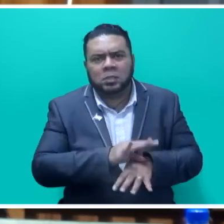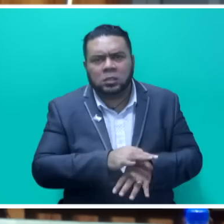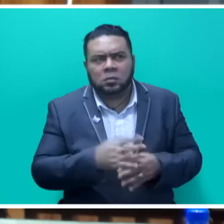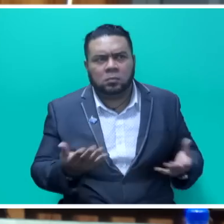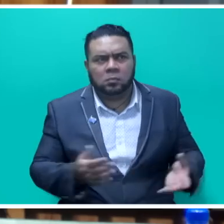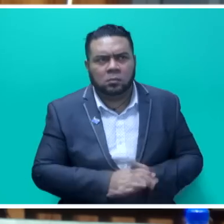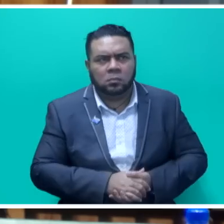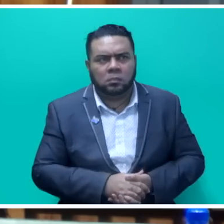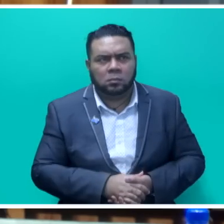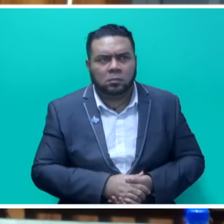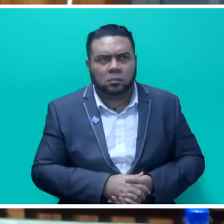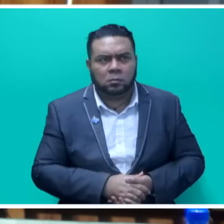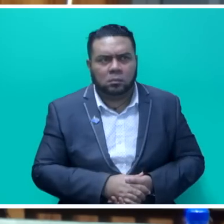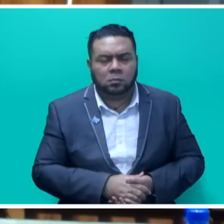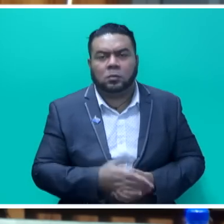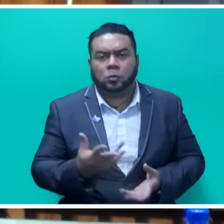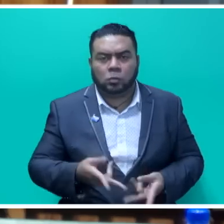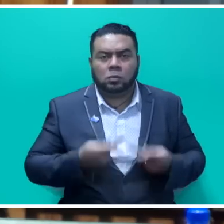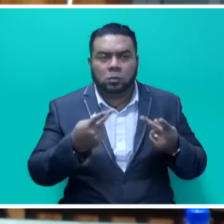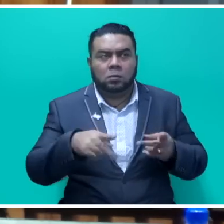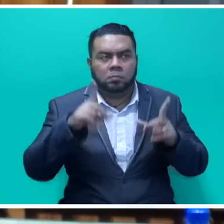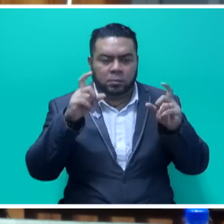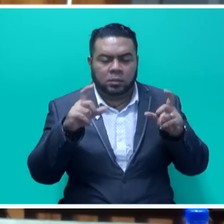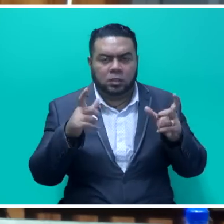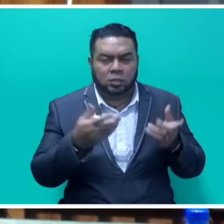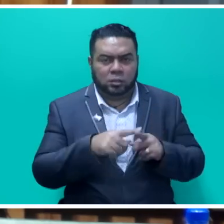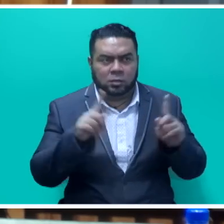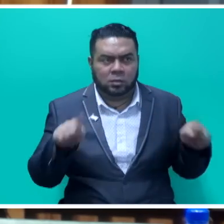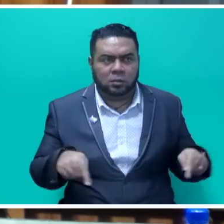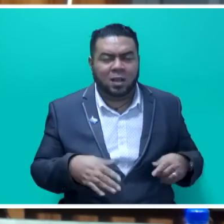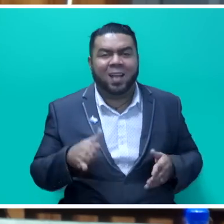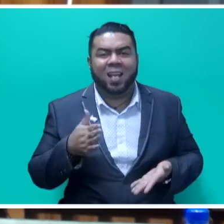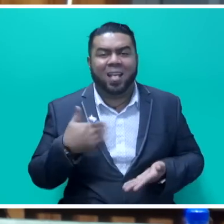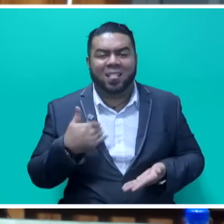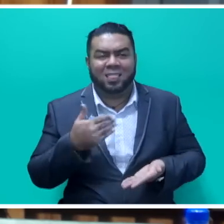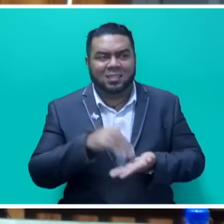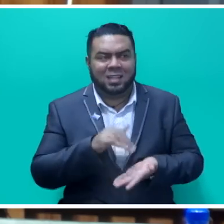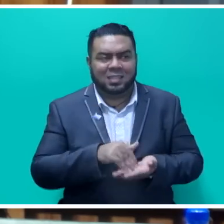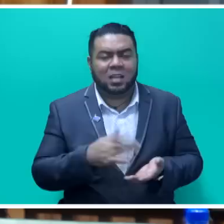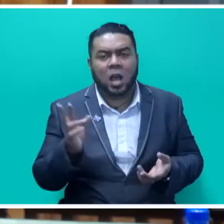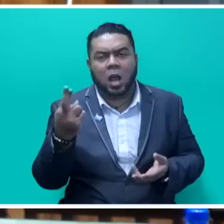We produced pictures in this parliament. I produced pictures of health centers around the country.